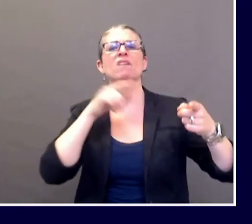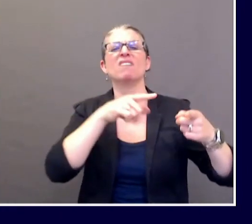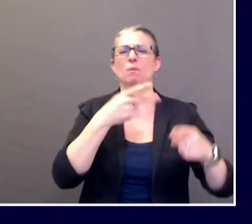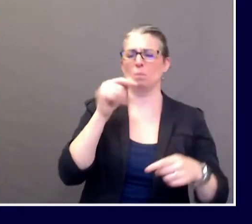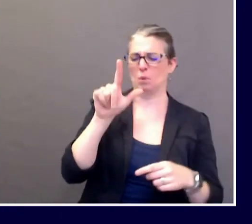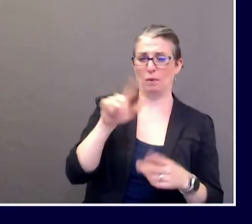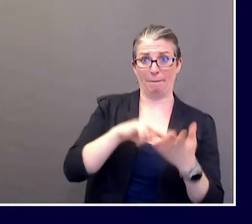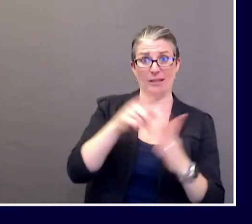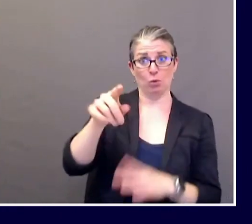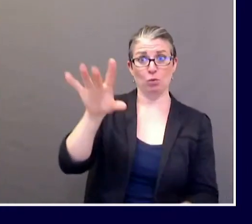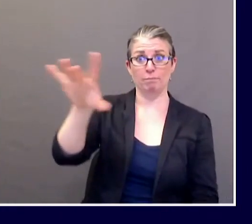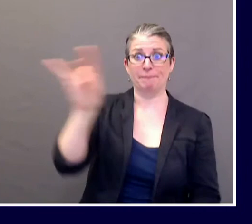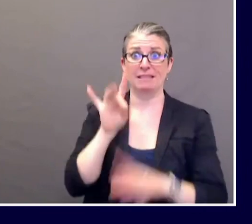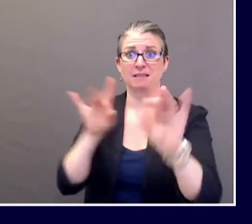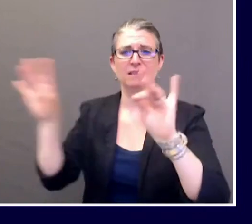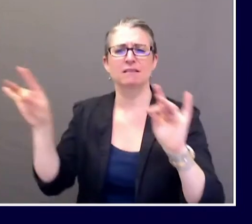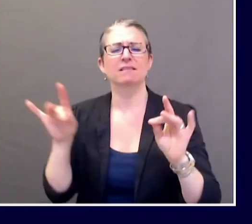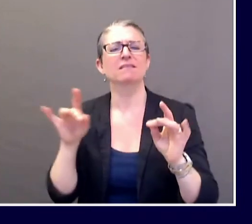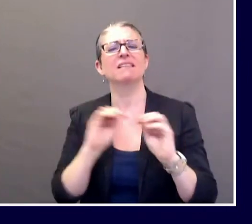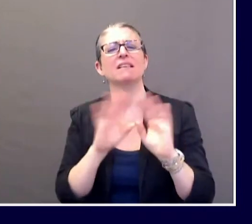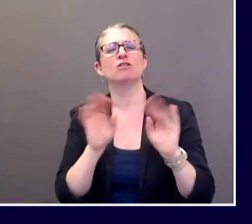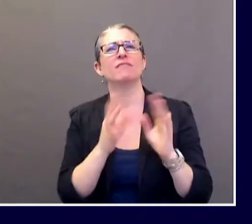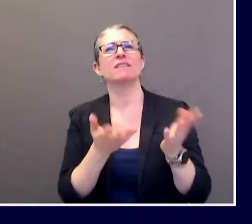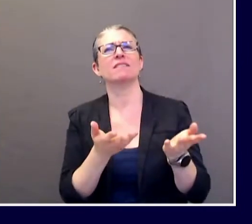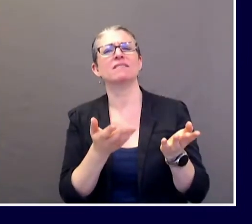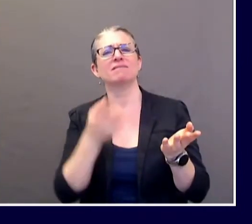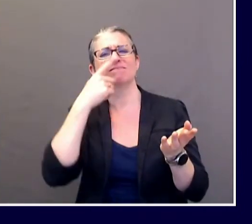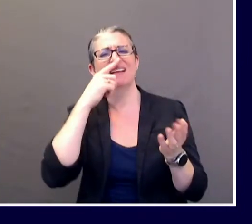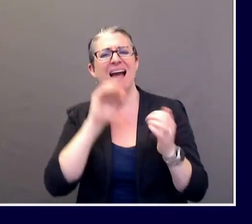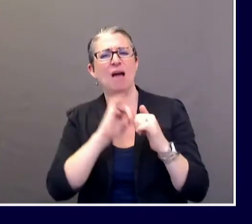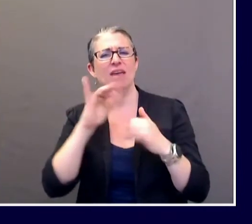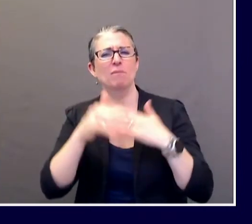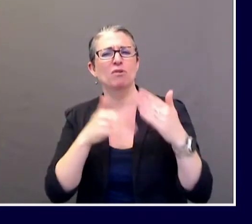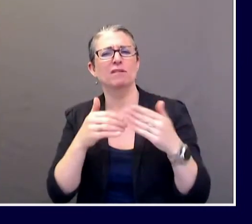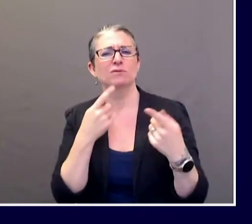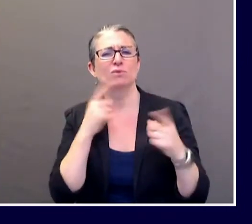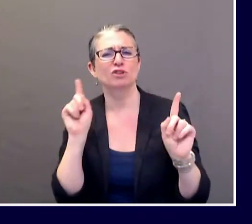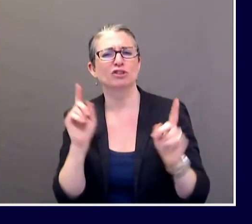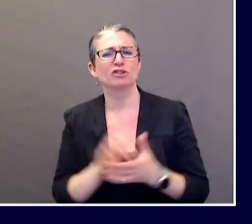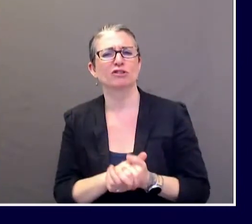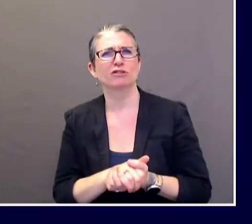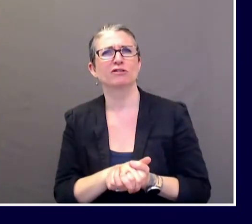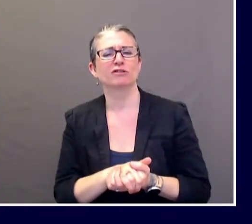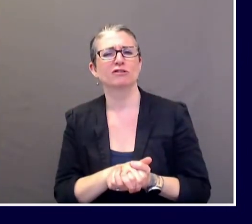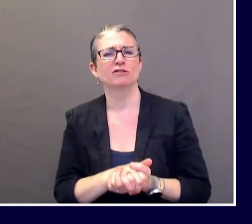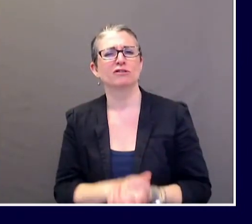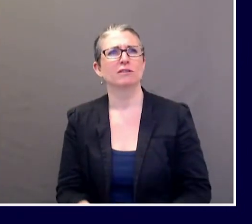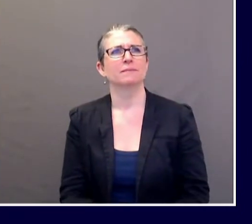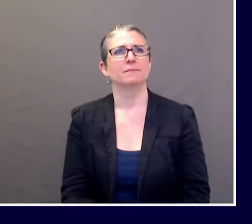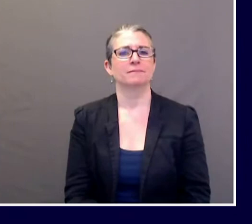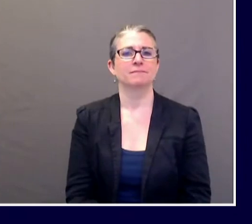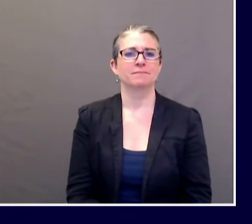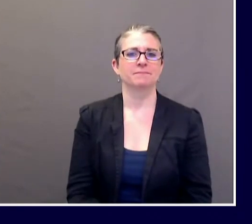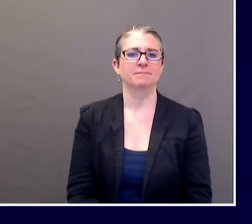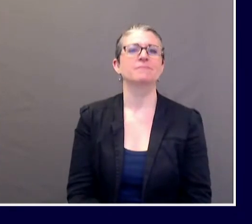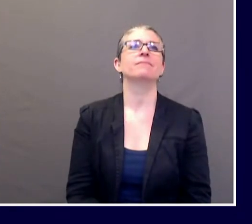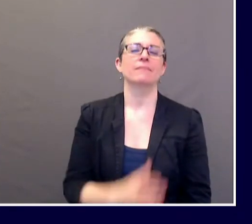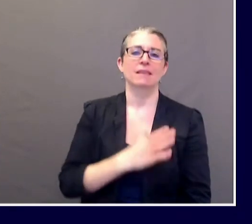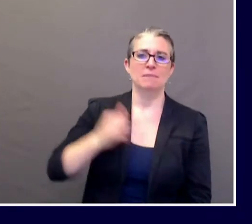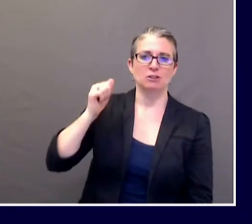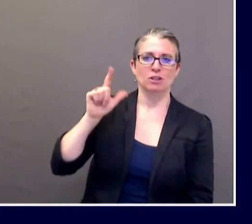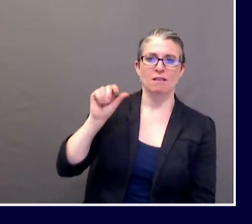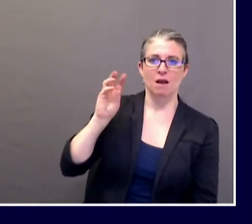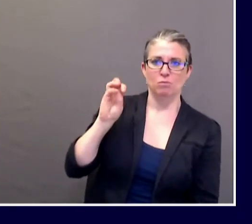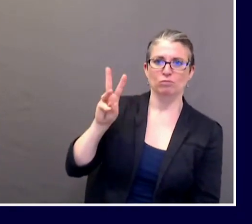So it's really just a protective protocol. So let's pretend that we're in a school and we're going to